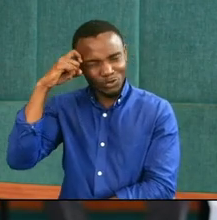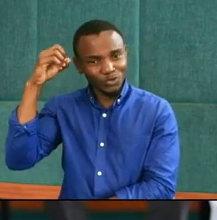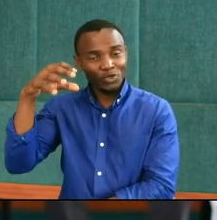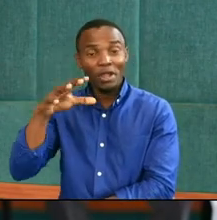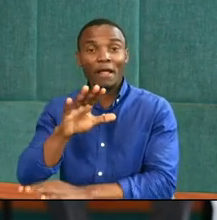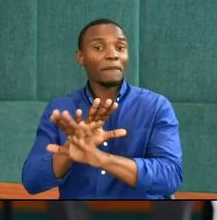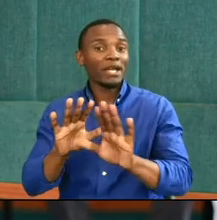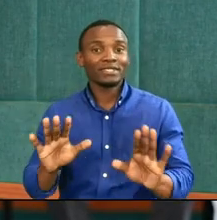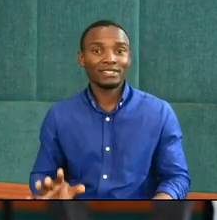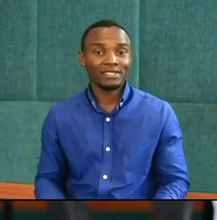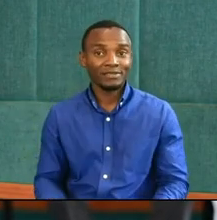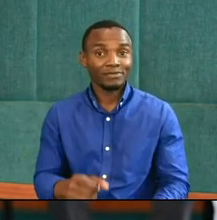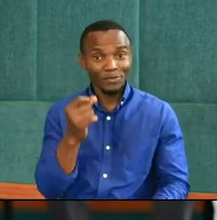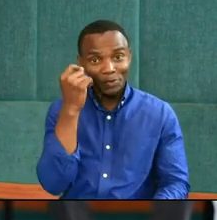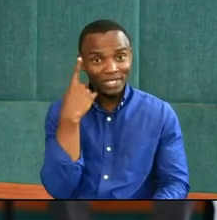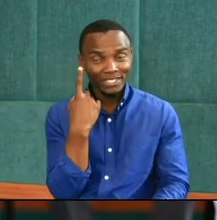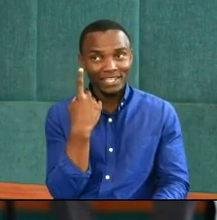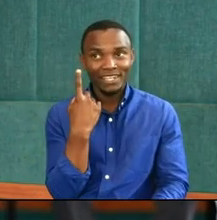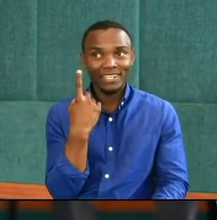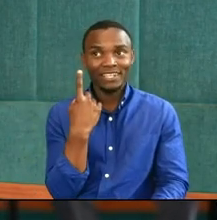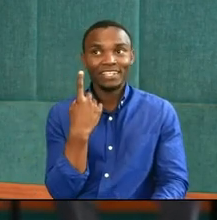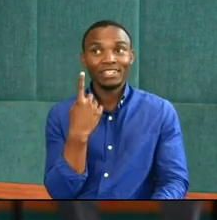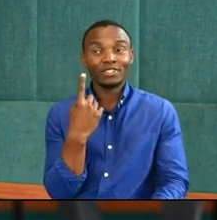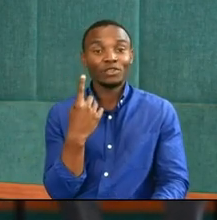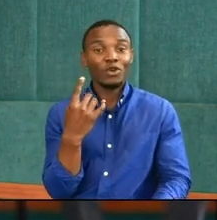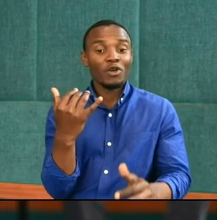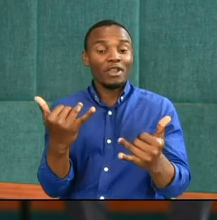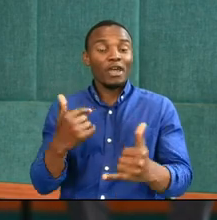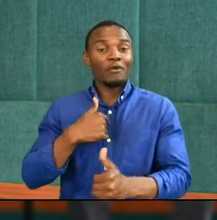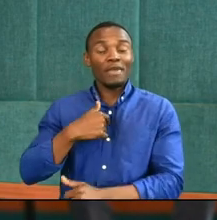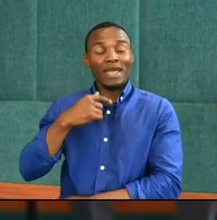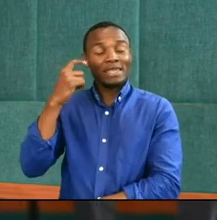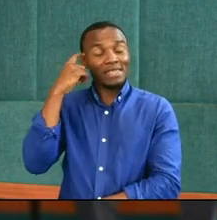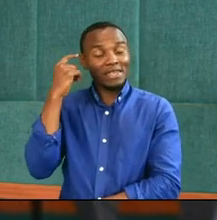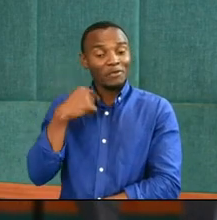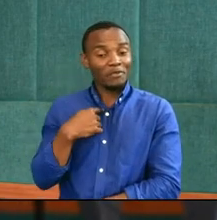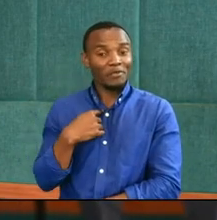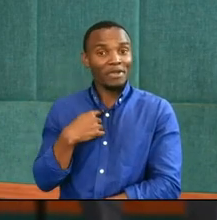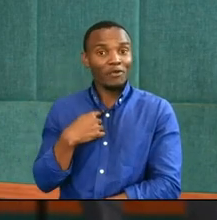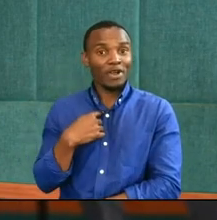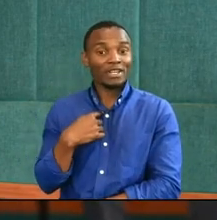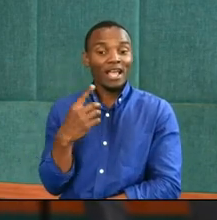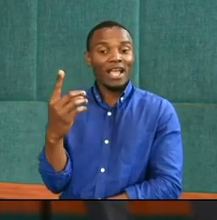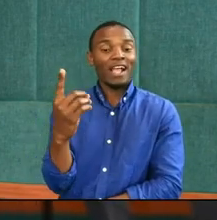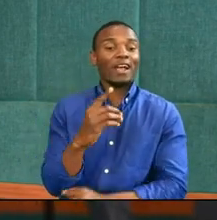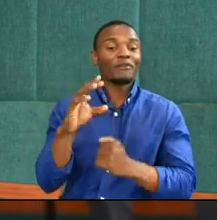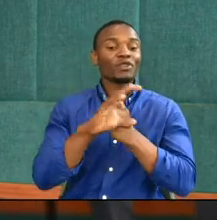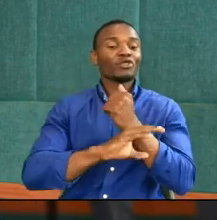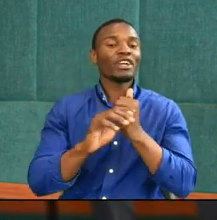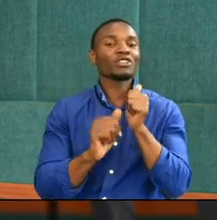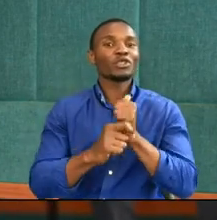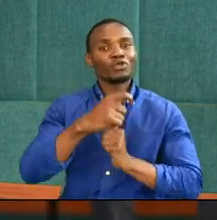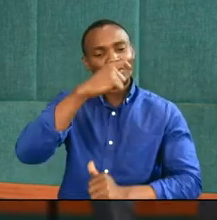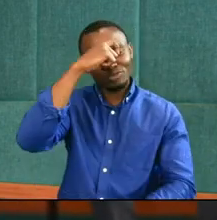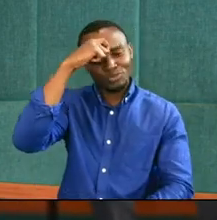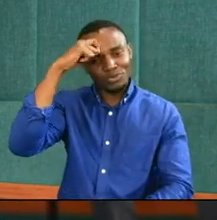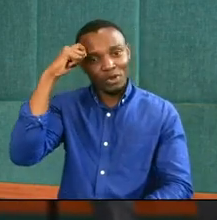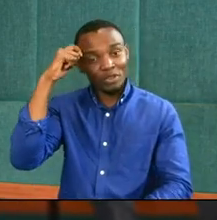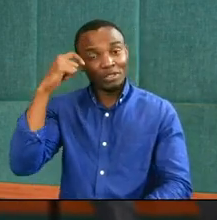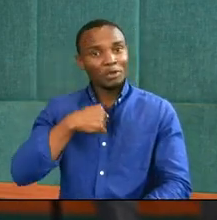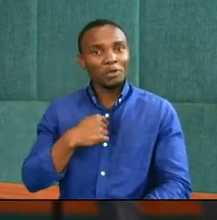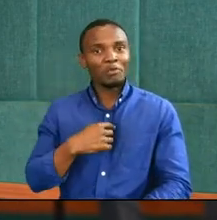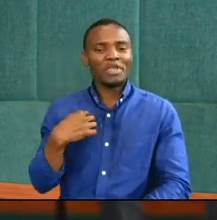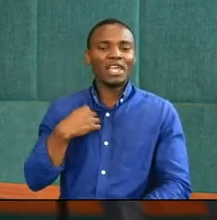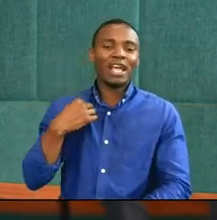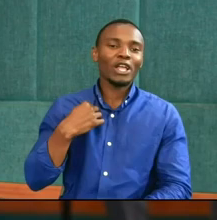Amen? Are you with me? So I think I'm coming to a hot country. I didn't even dress for